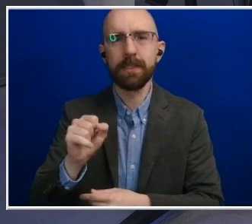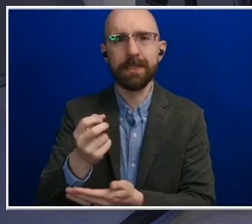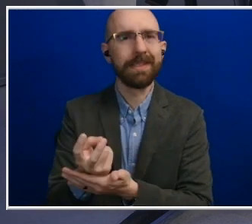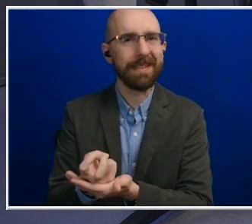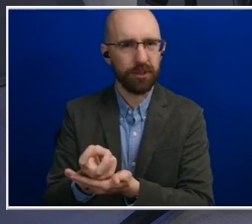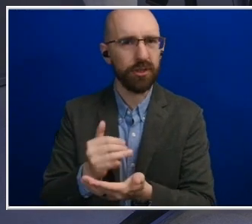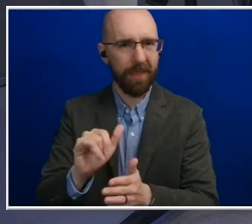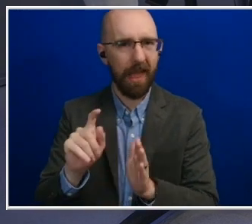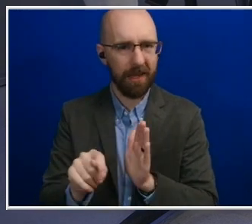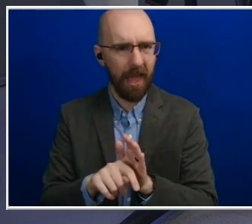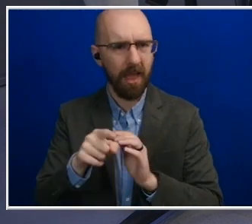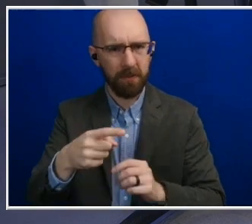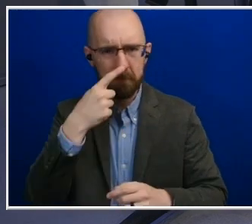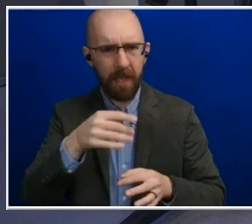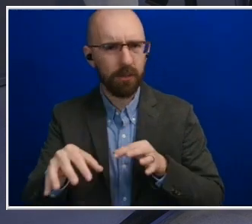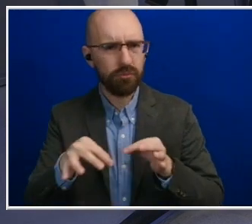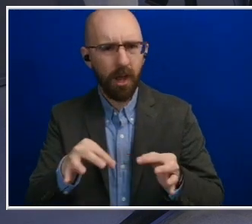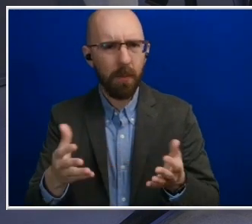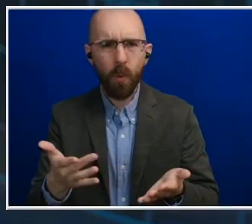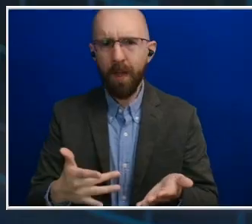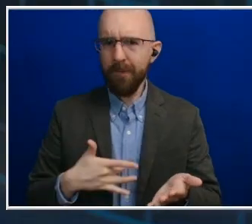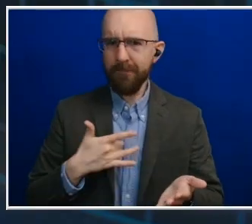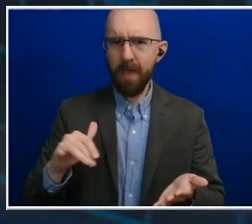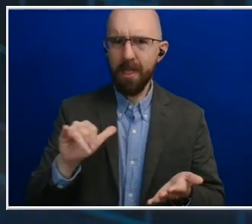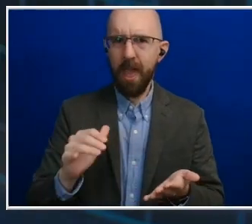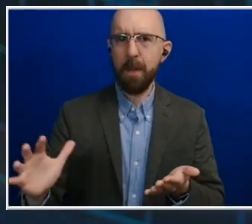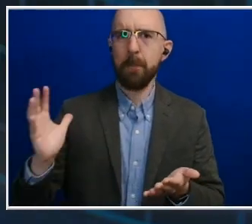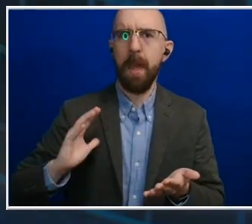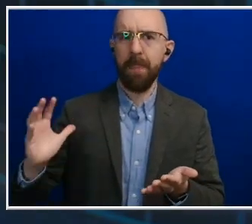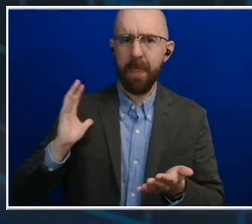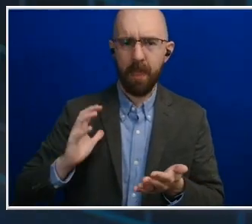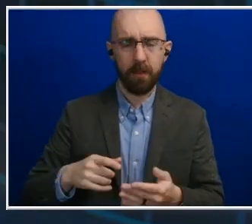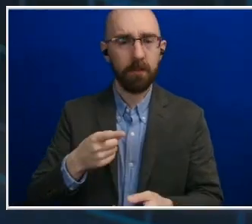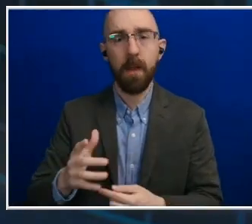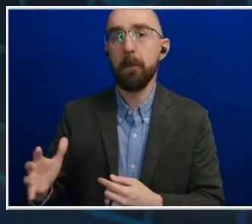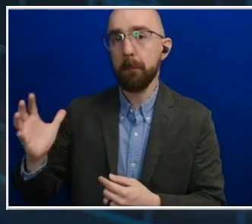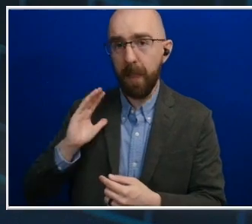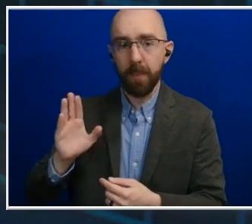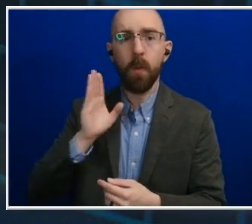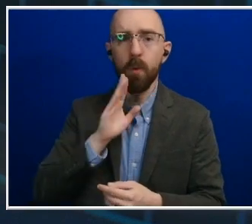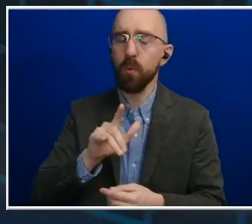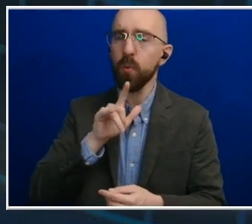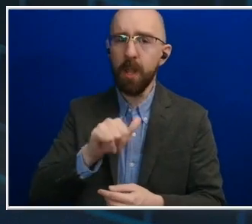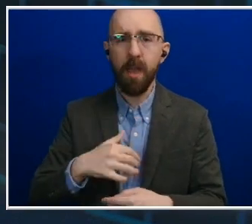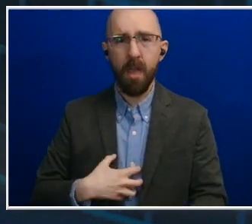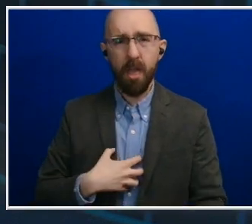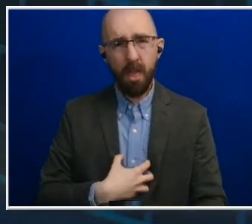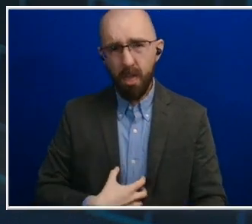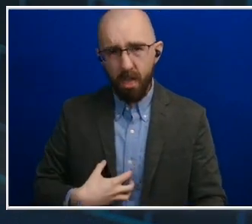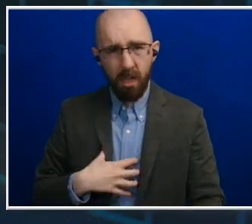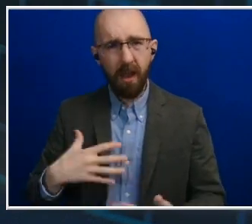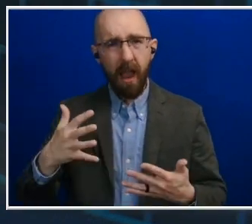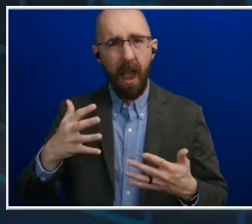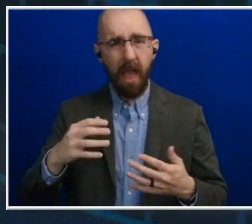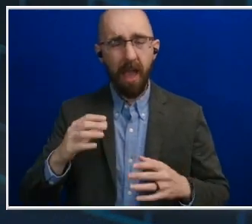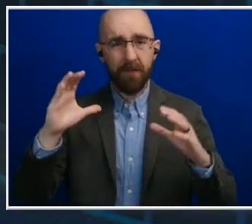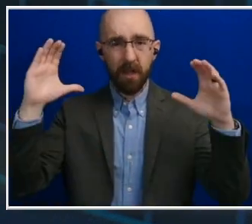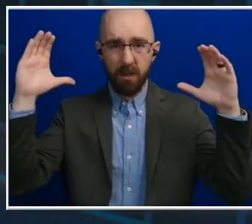what they felt like back then? So back then, I would get really nauseated. I'd kind of get tunnel vision a little bit, but